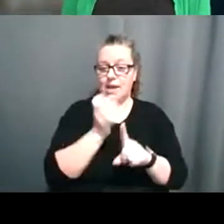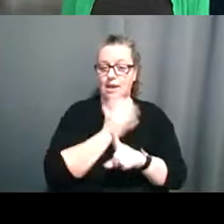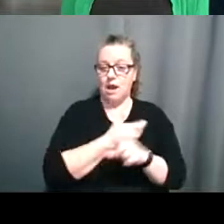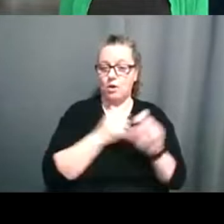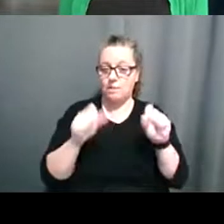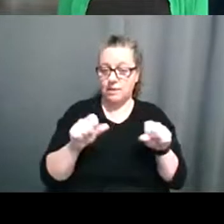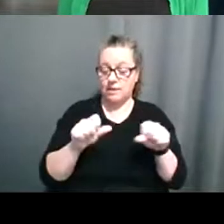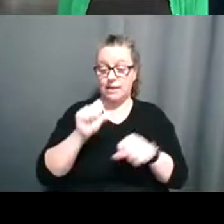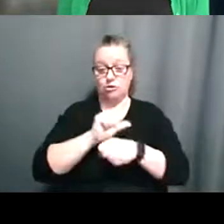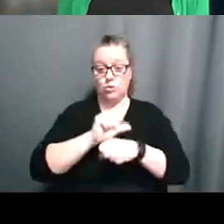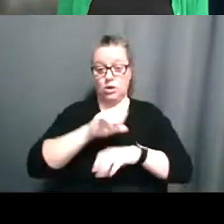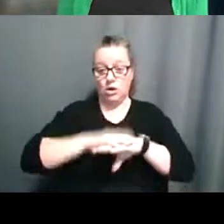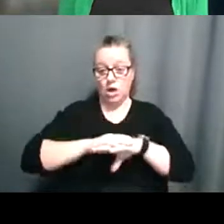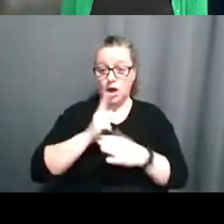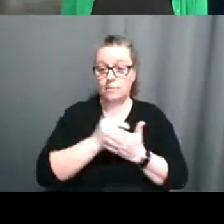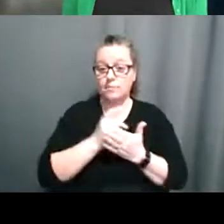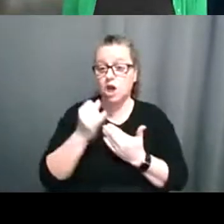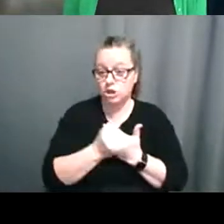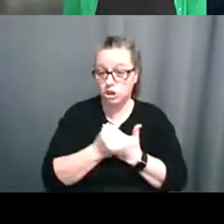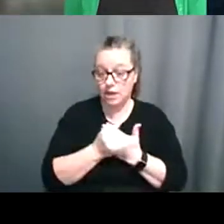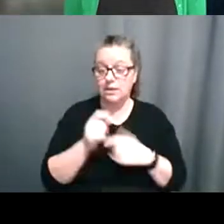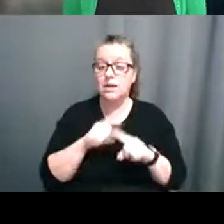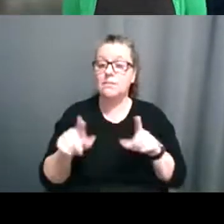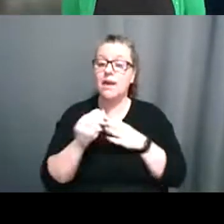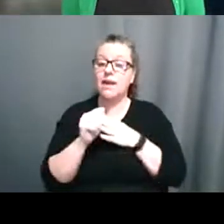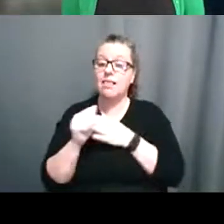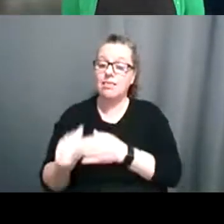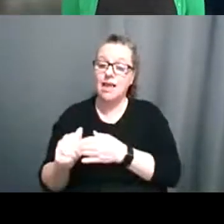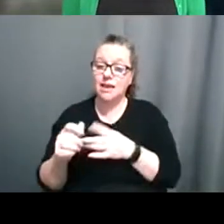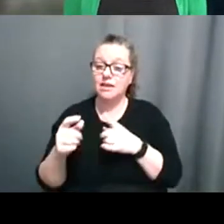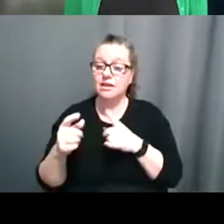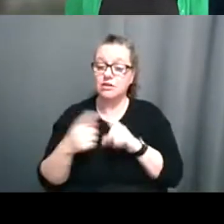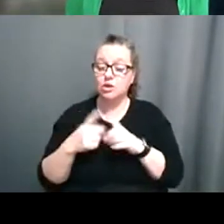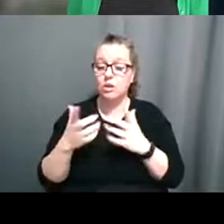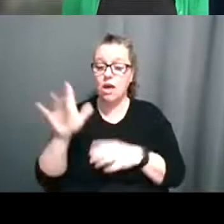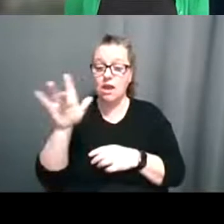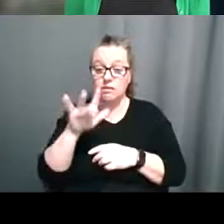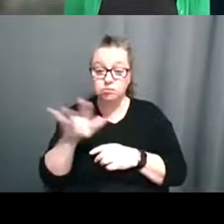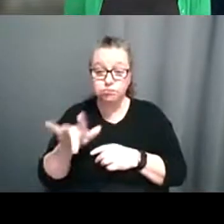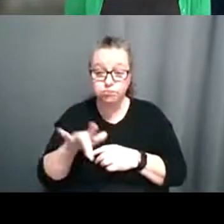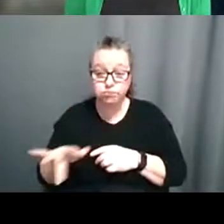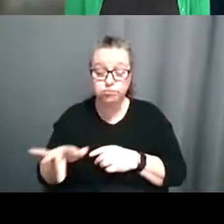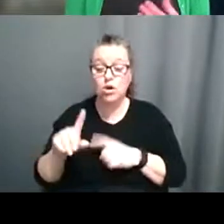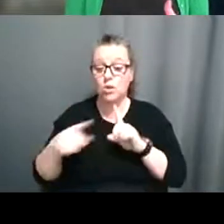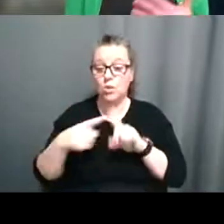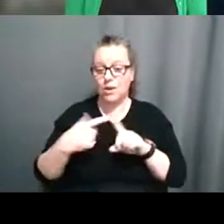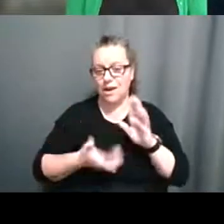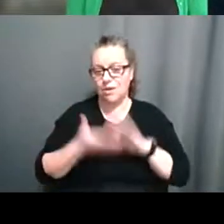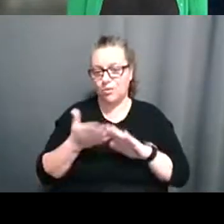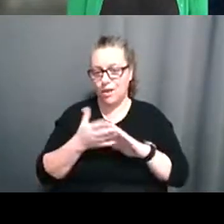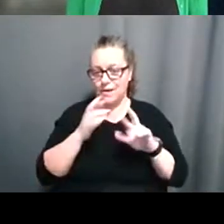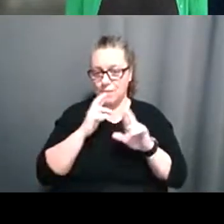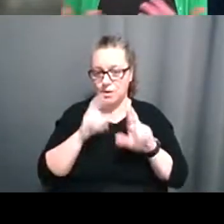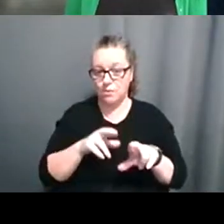on projects, but it did lead to a lot of blank fields when I'd run a report. So I added